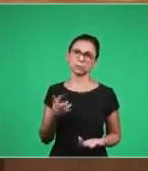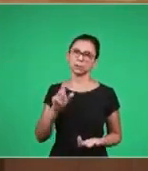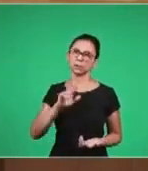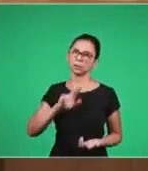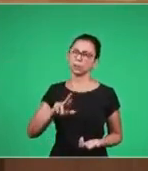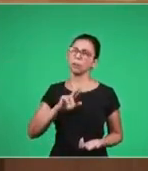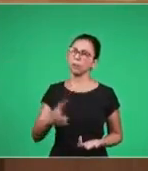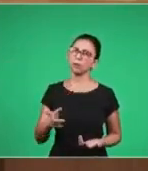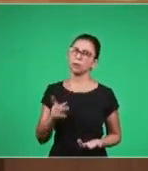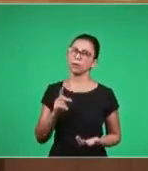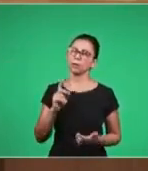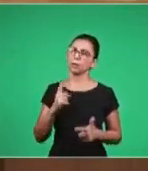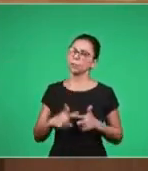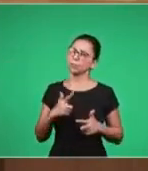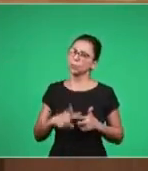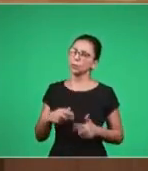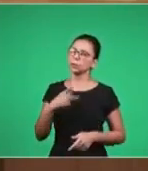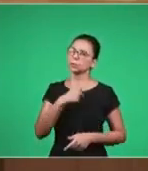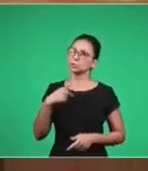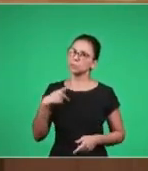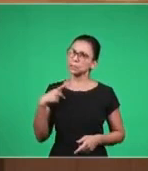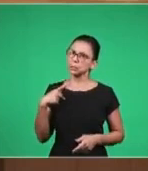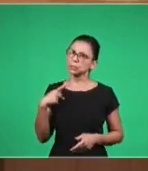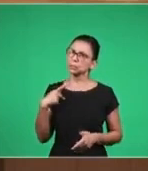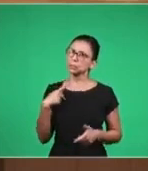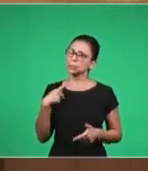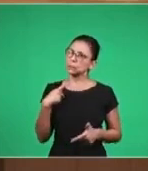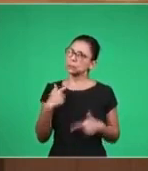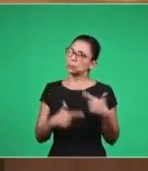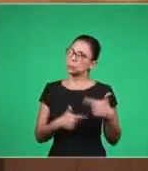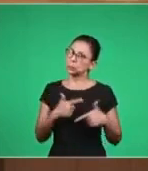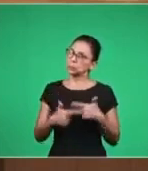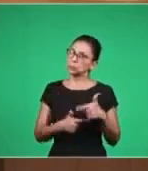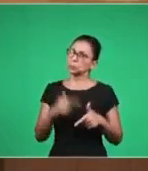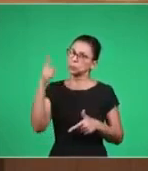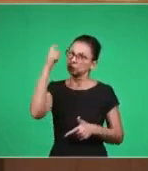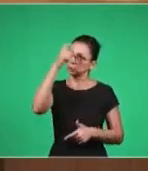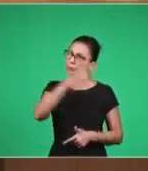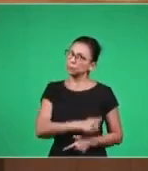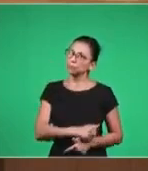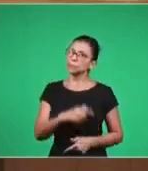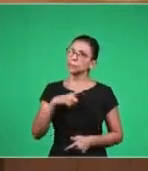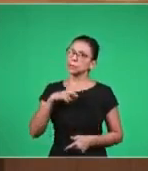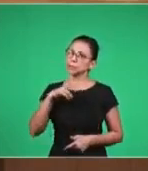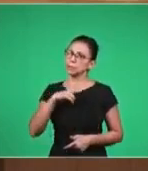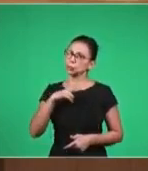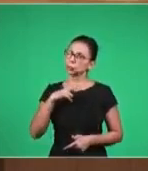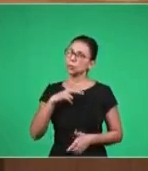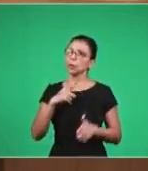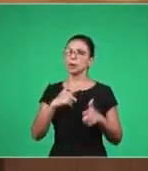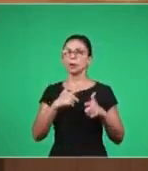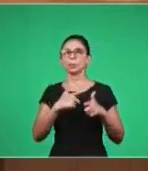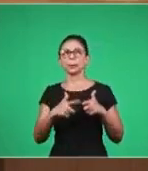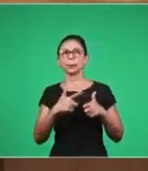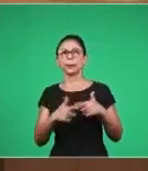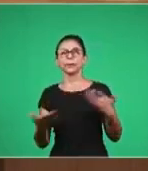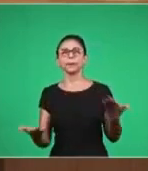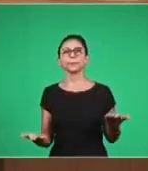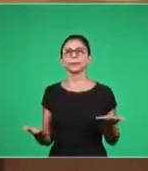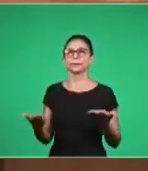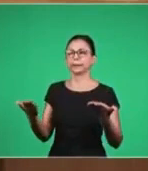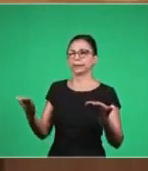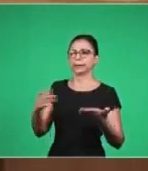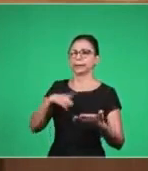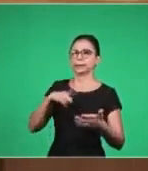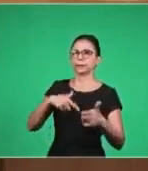churches, because there's a lot of battles and difficulties that comes with